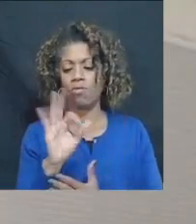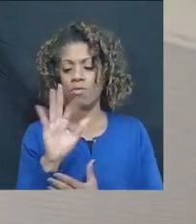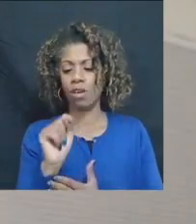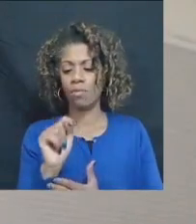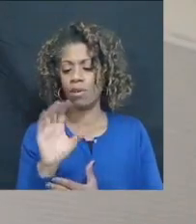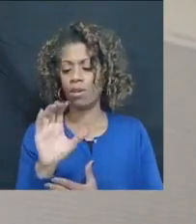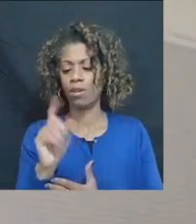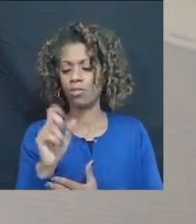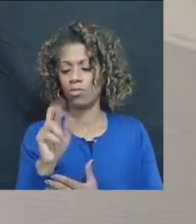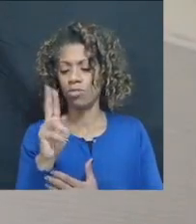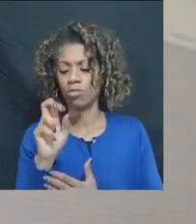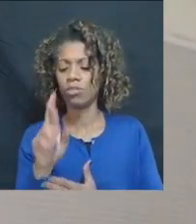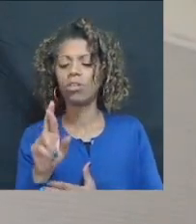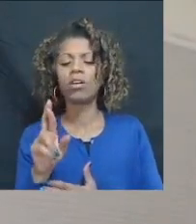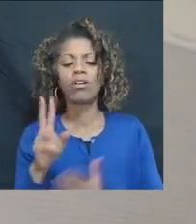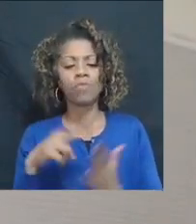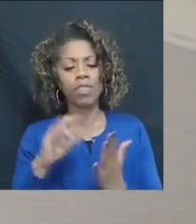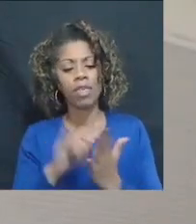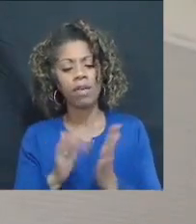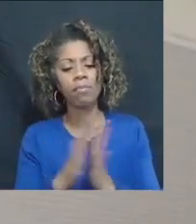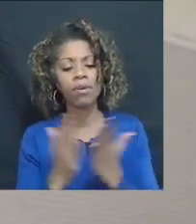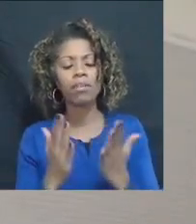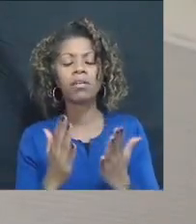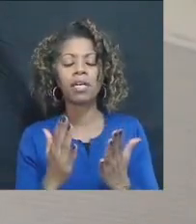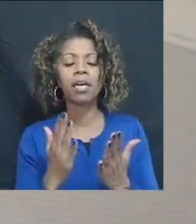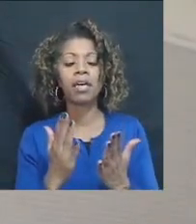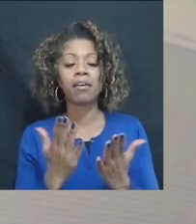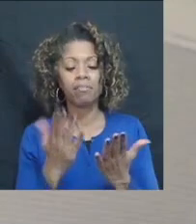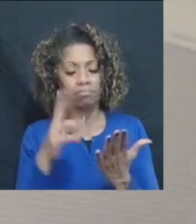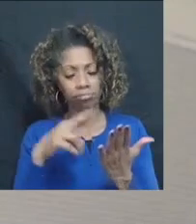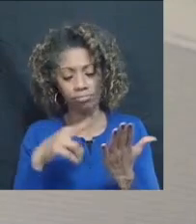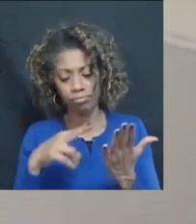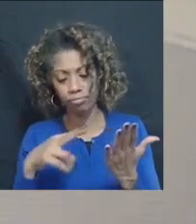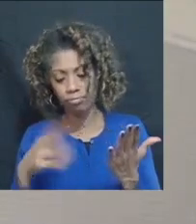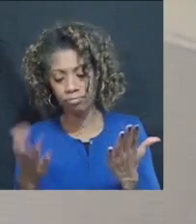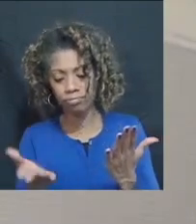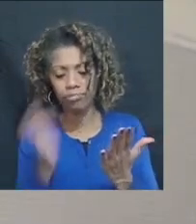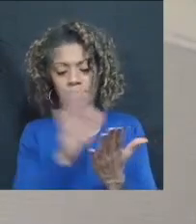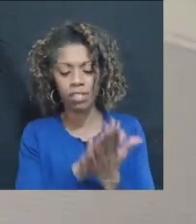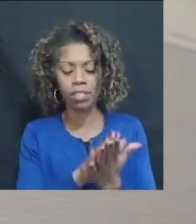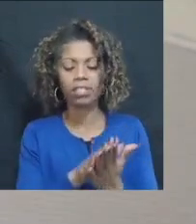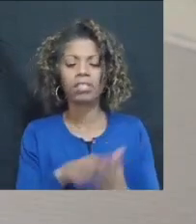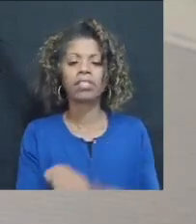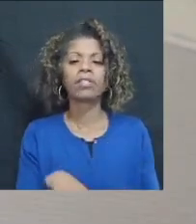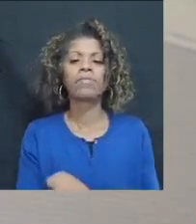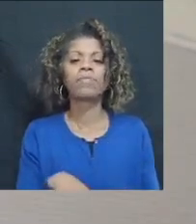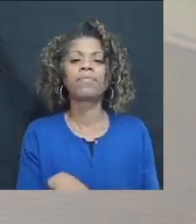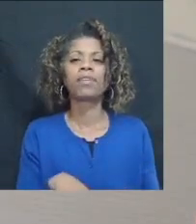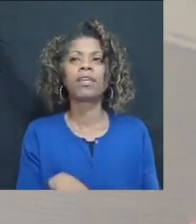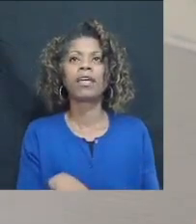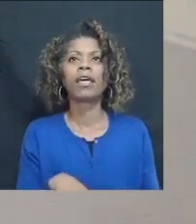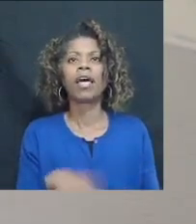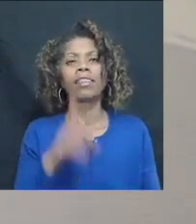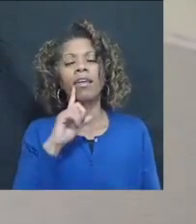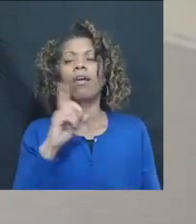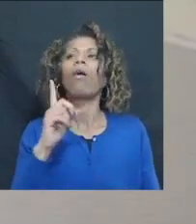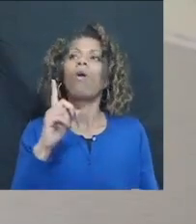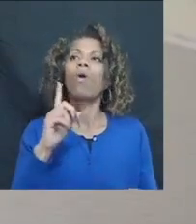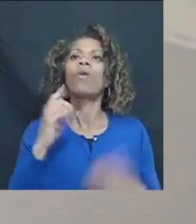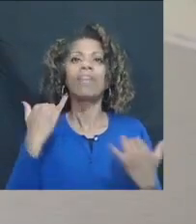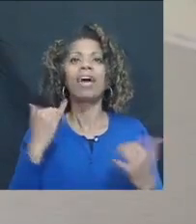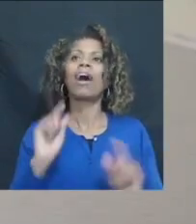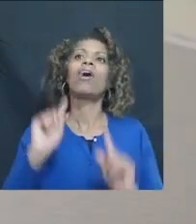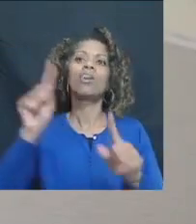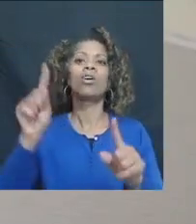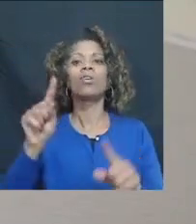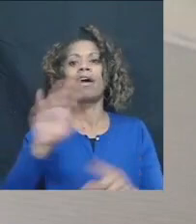Africa, maybe follow in the footsteps of Albert Schweitzer. But then learned about the needs here in